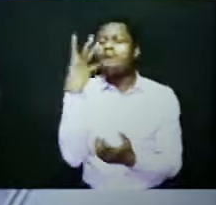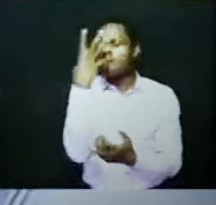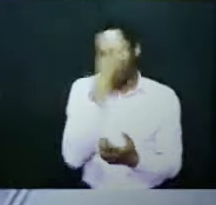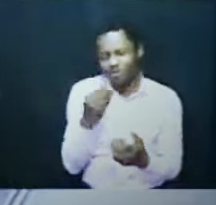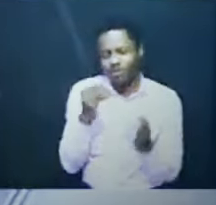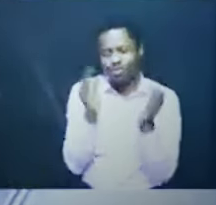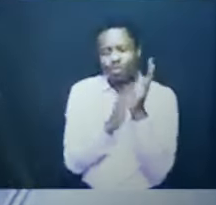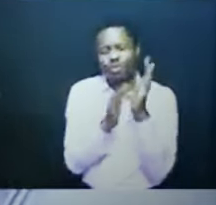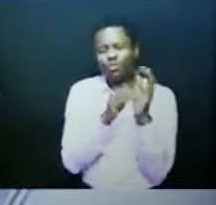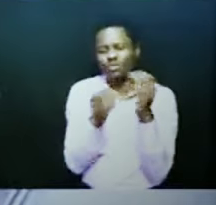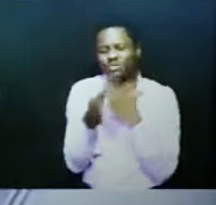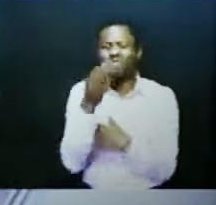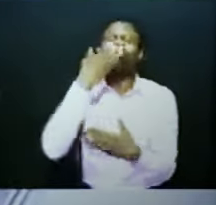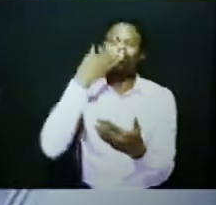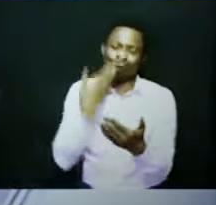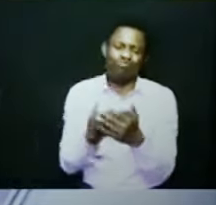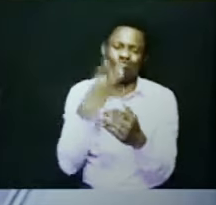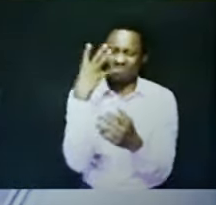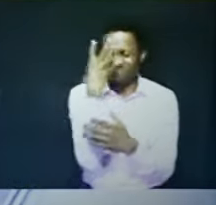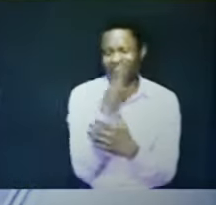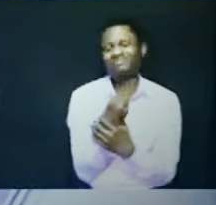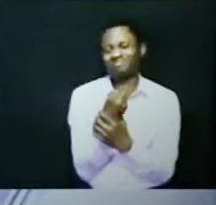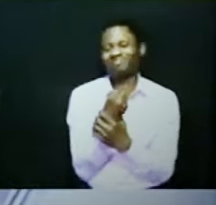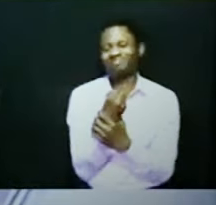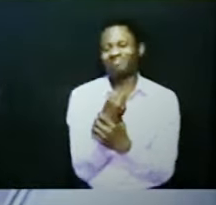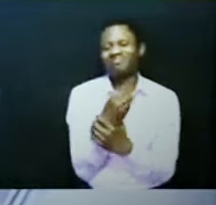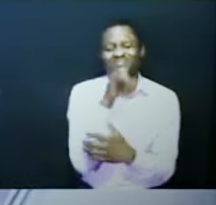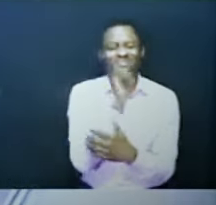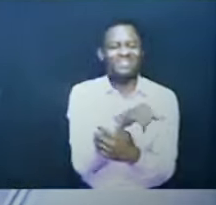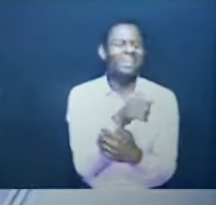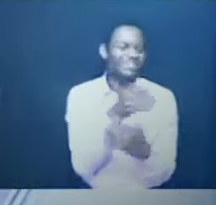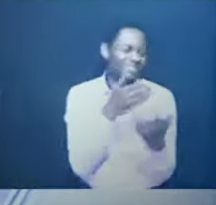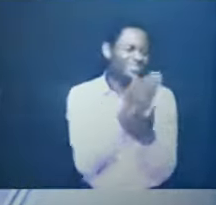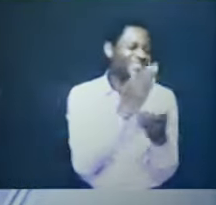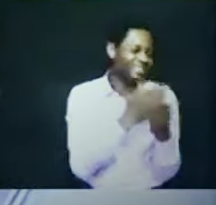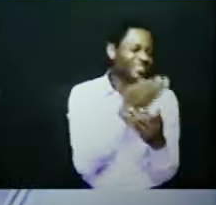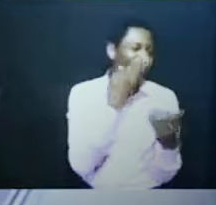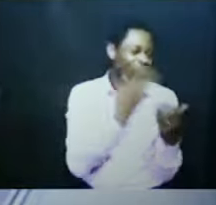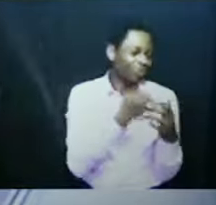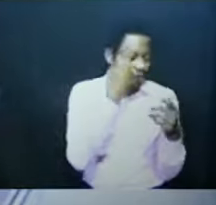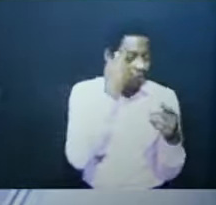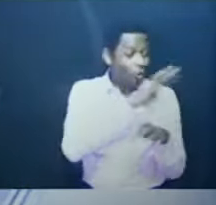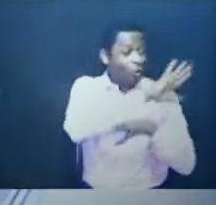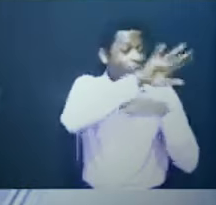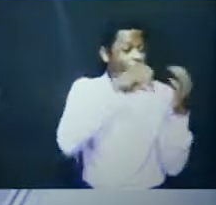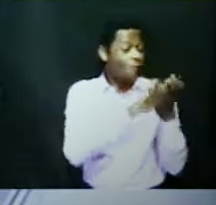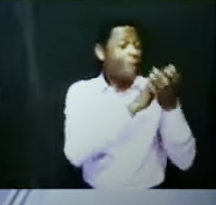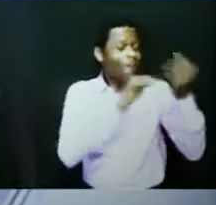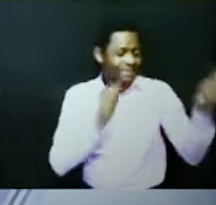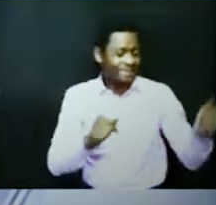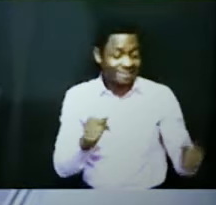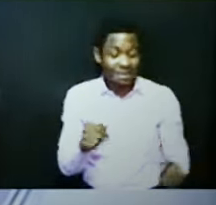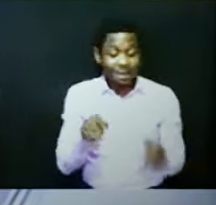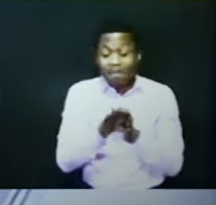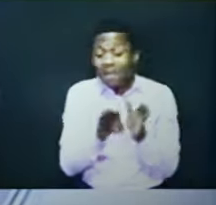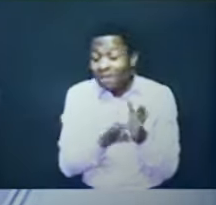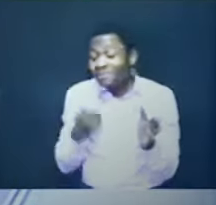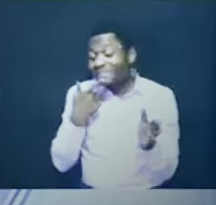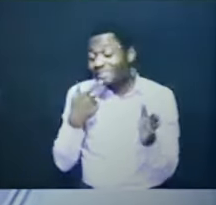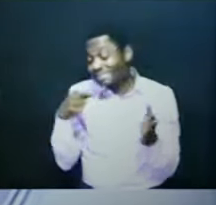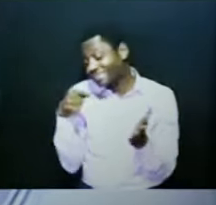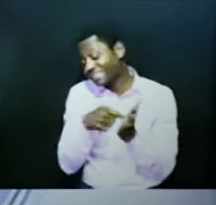God. That is a righteous requirement for all of us believers. The Bible says, in everything,